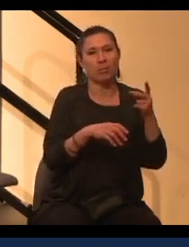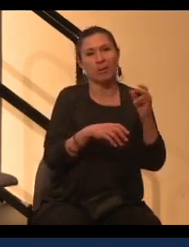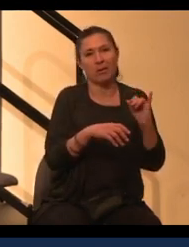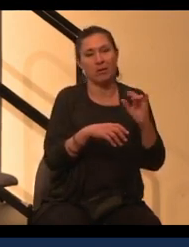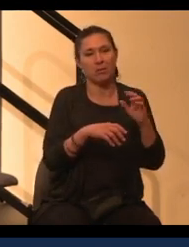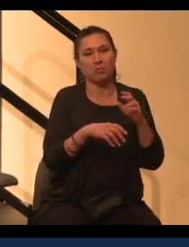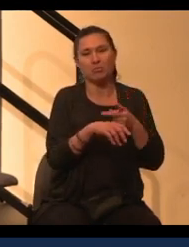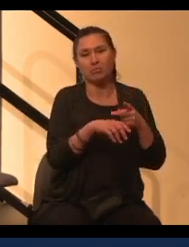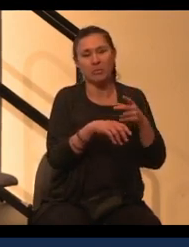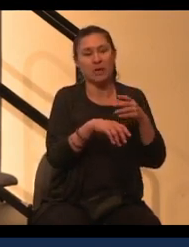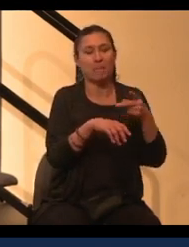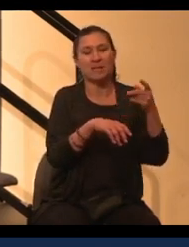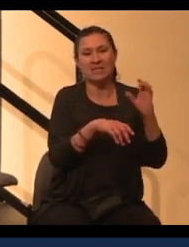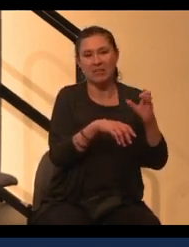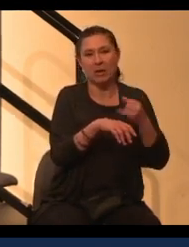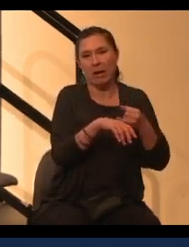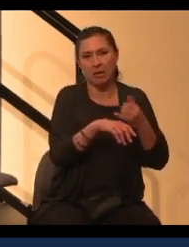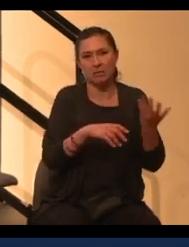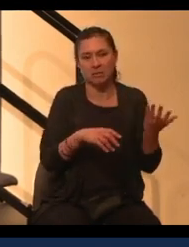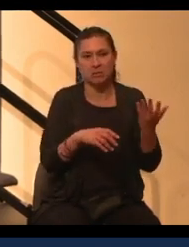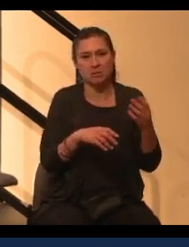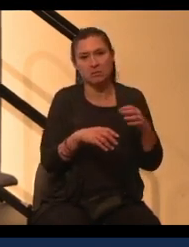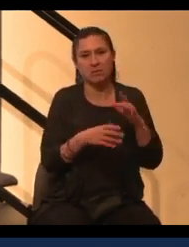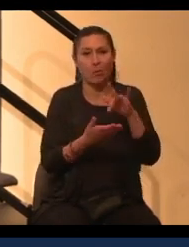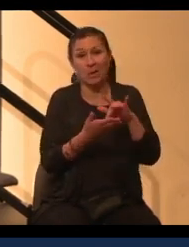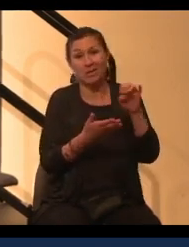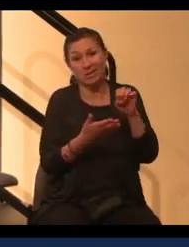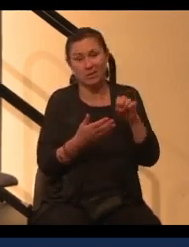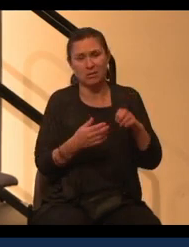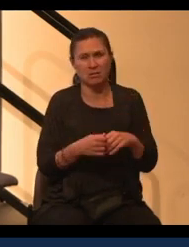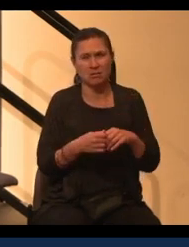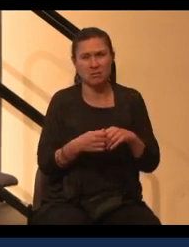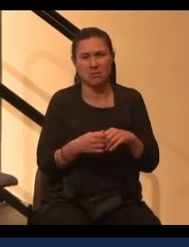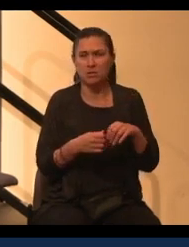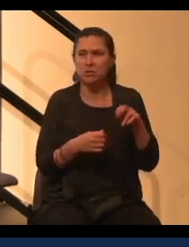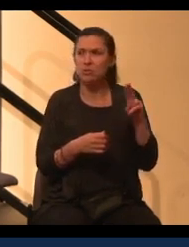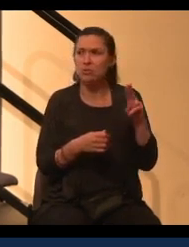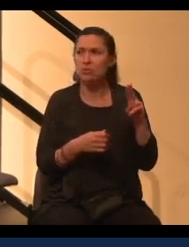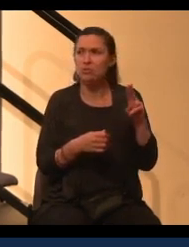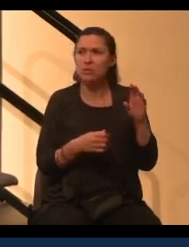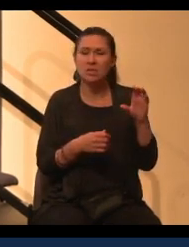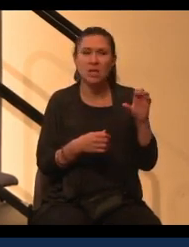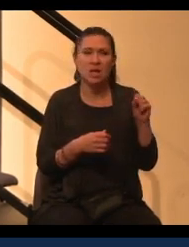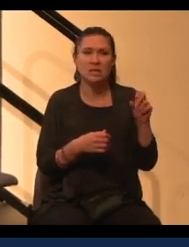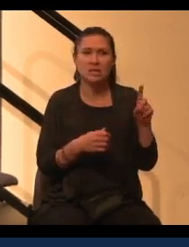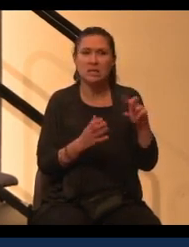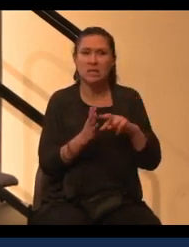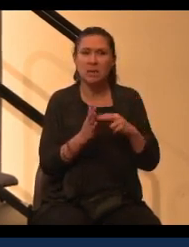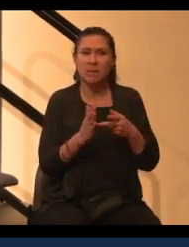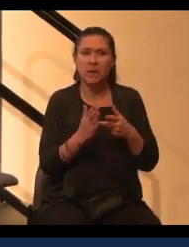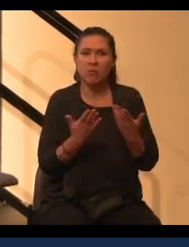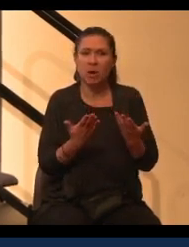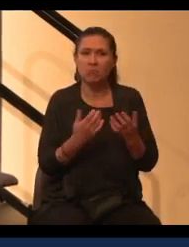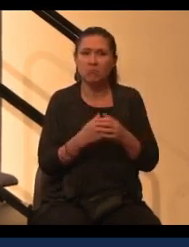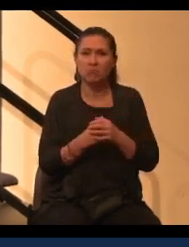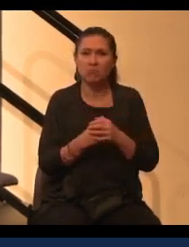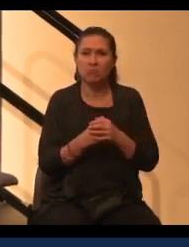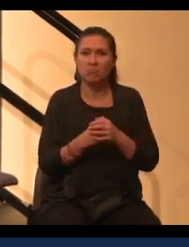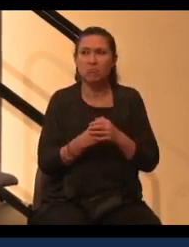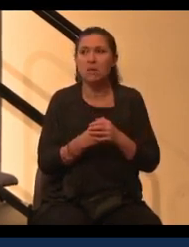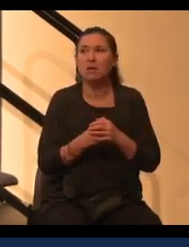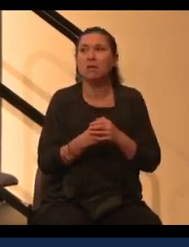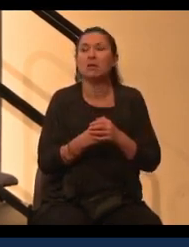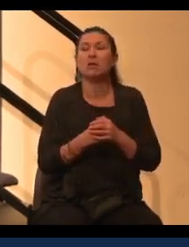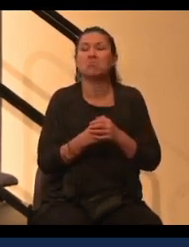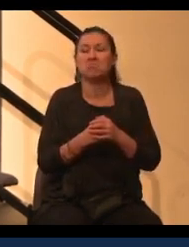region. Now, what does that look like for UC San Diego? And what you'll see is those trends are similar, and